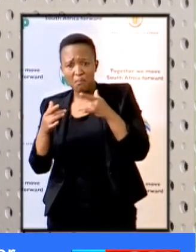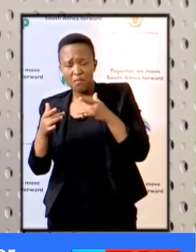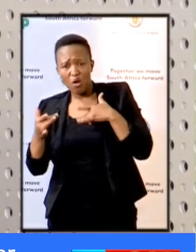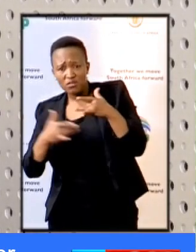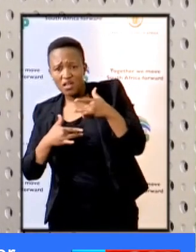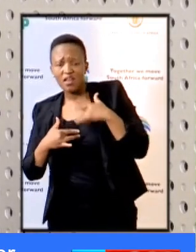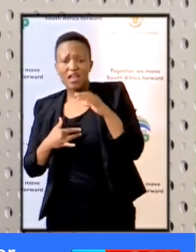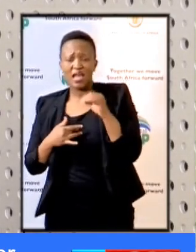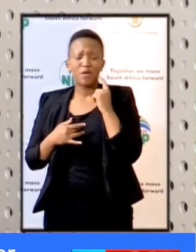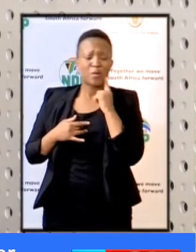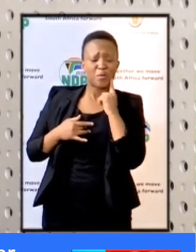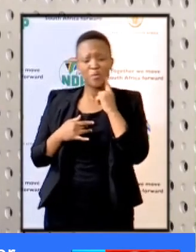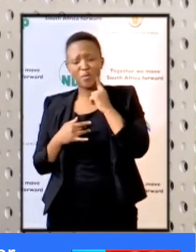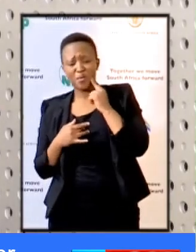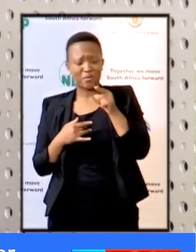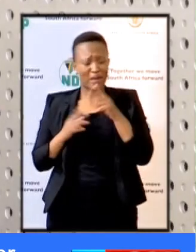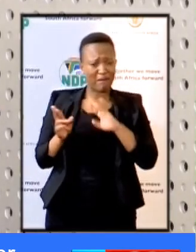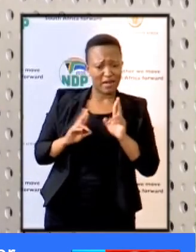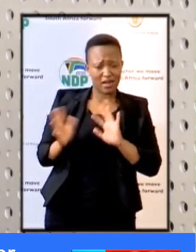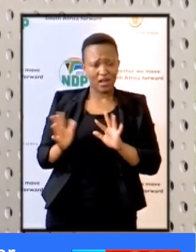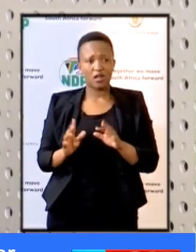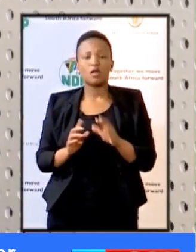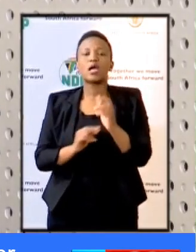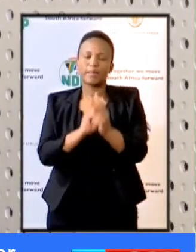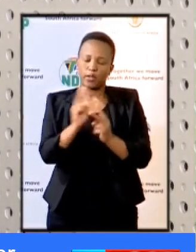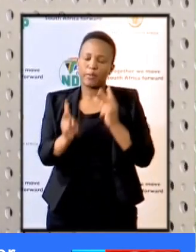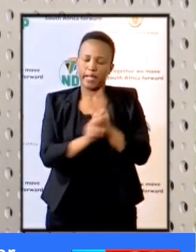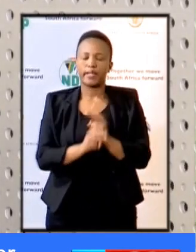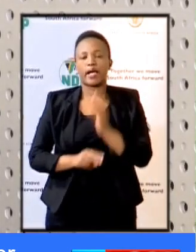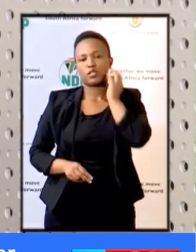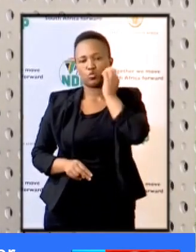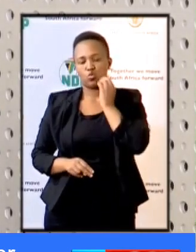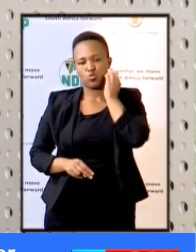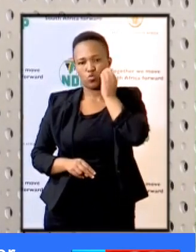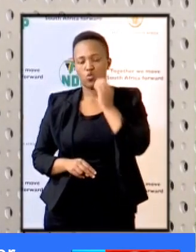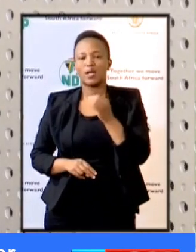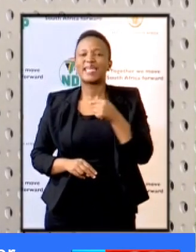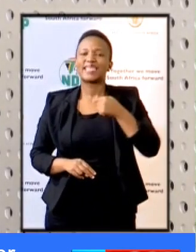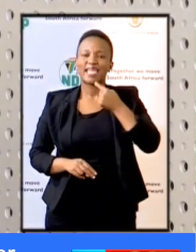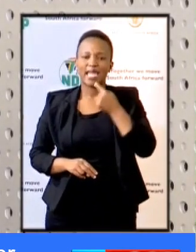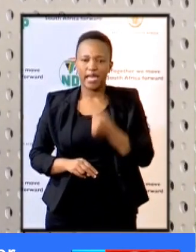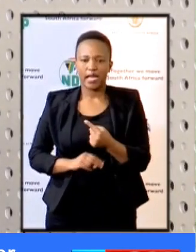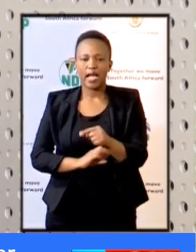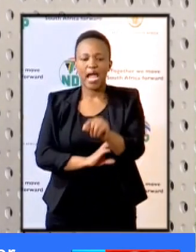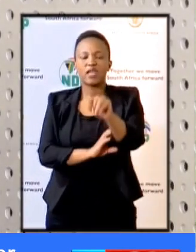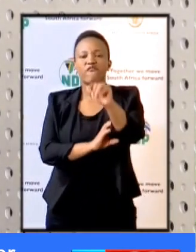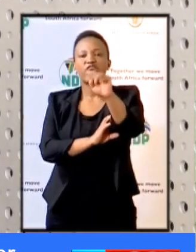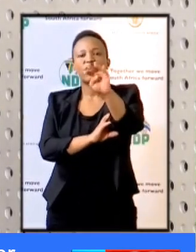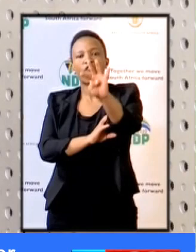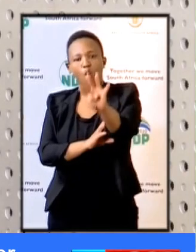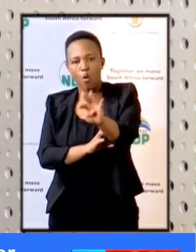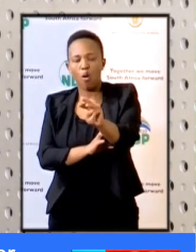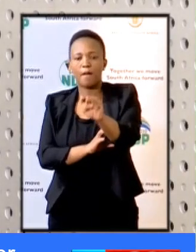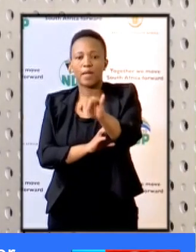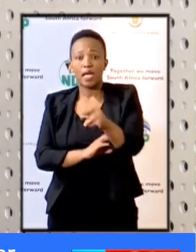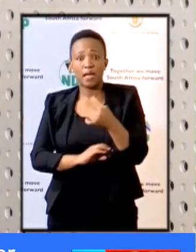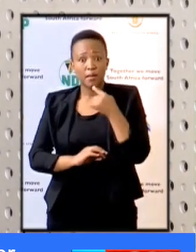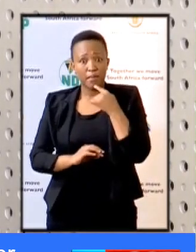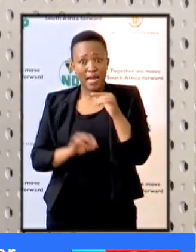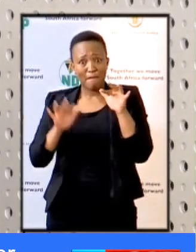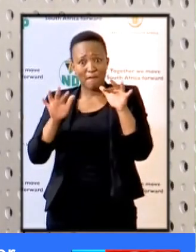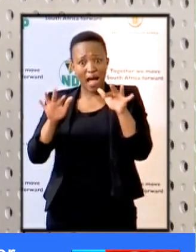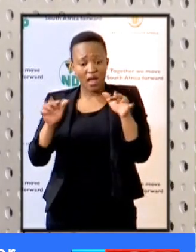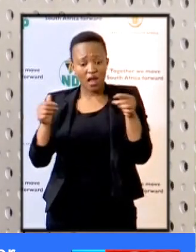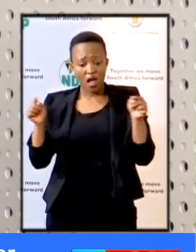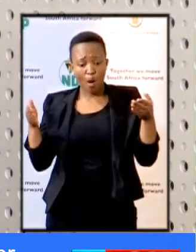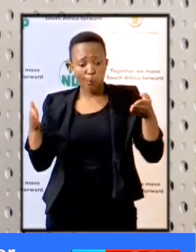and considerations. So ke batla repeat that tabai. Ke re ka di 4 ha re re bana ba sekolong.